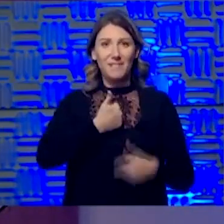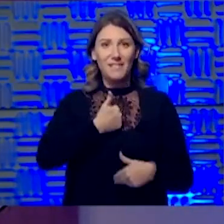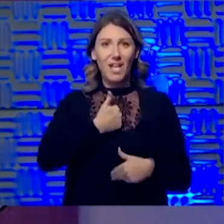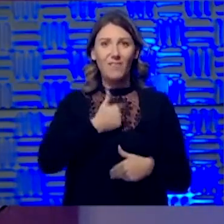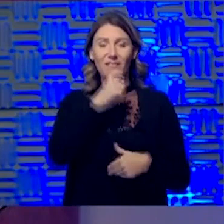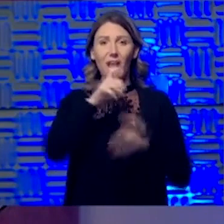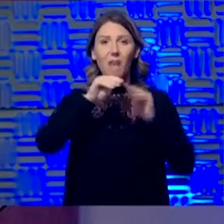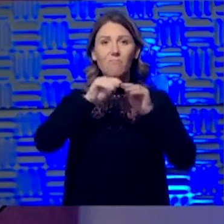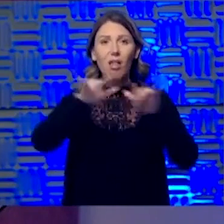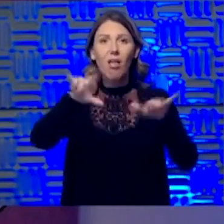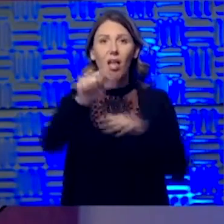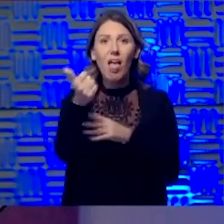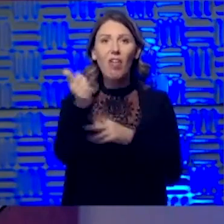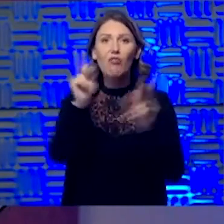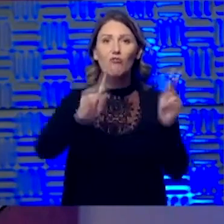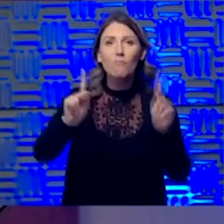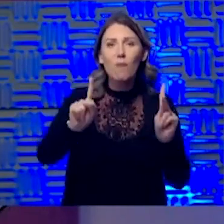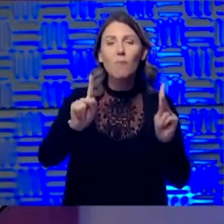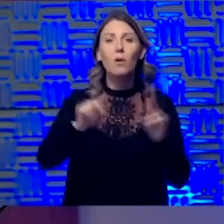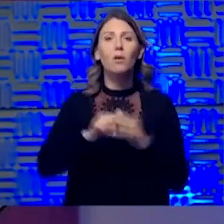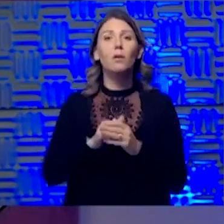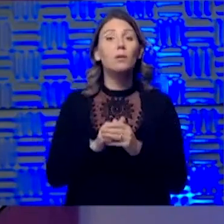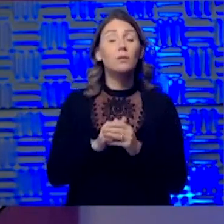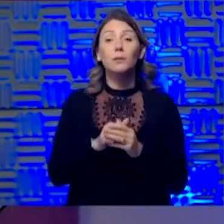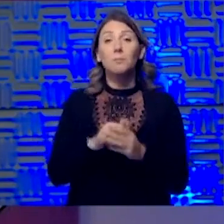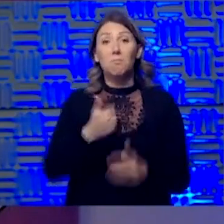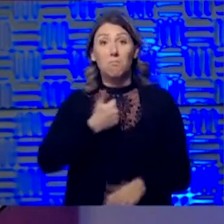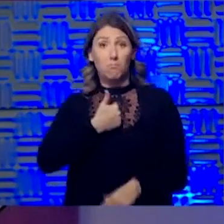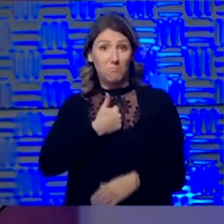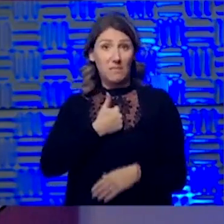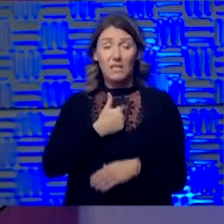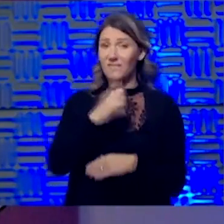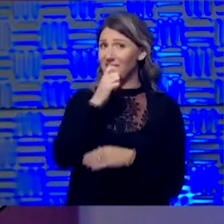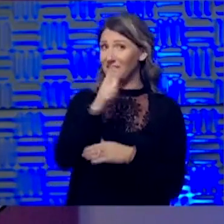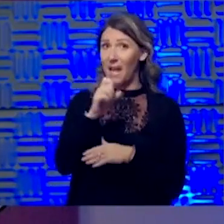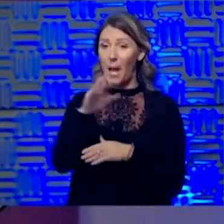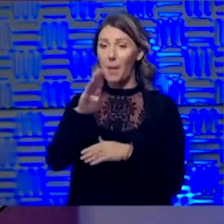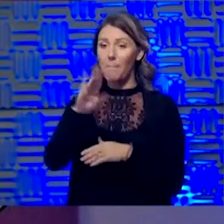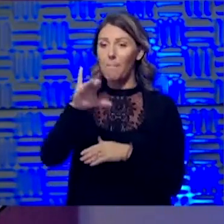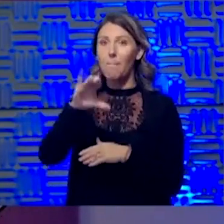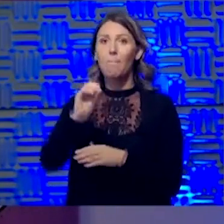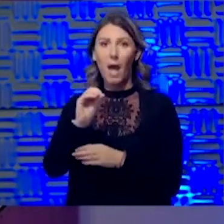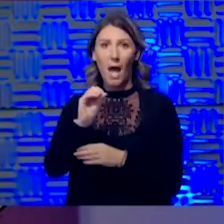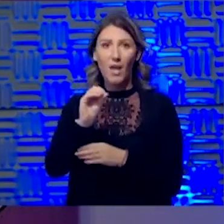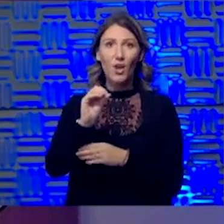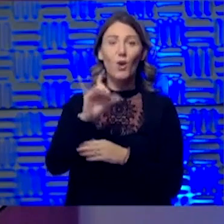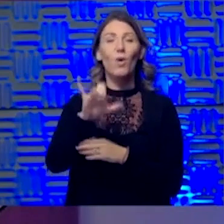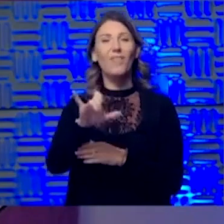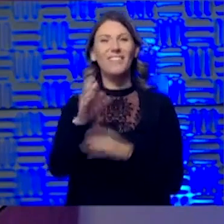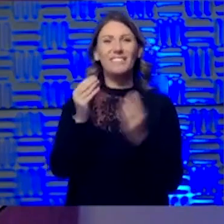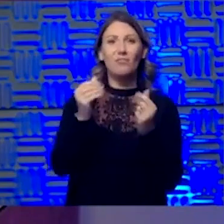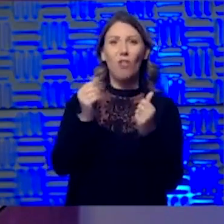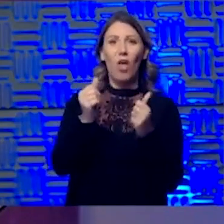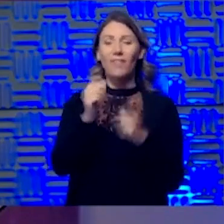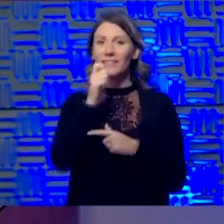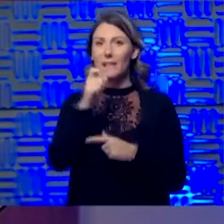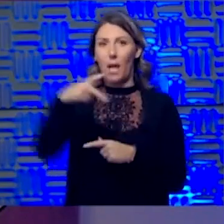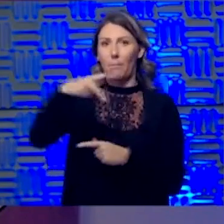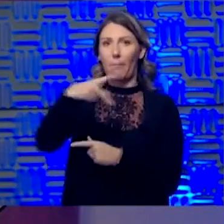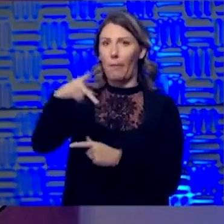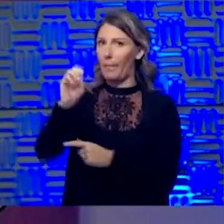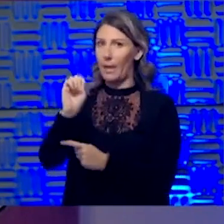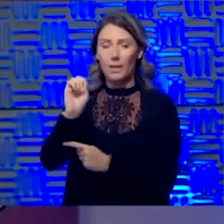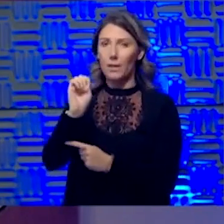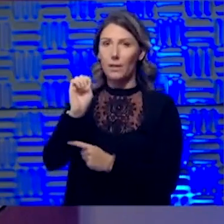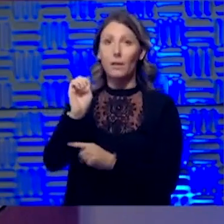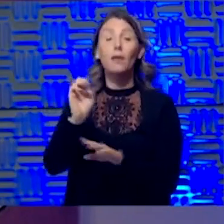other people. This is not a biomedical mask, it's a cloth mask, so it's not personal protective equipment. I think any time